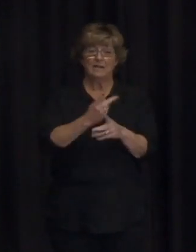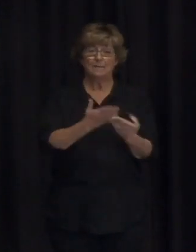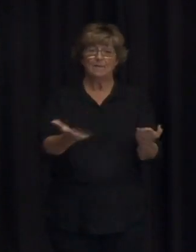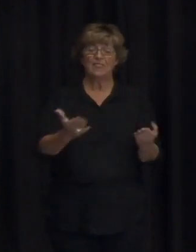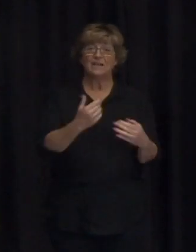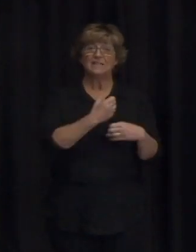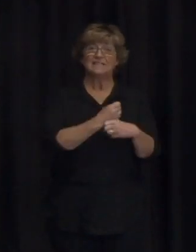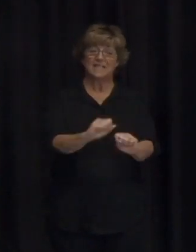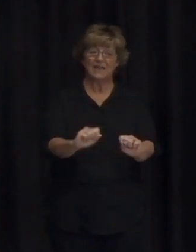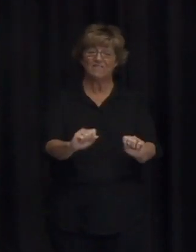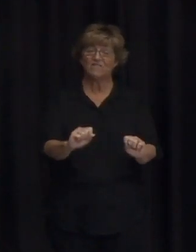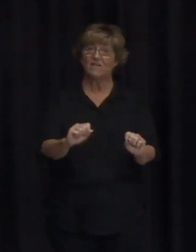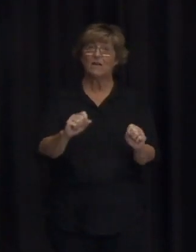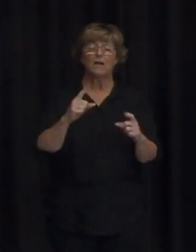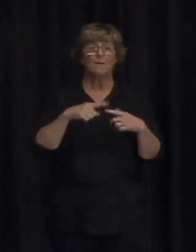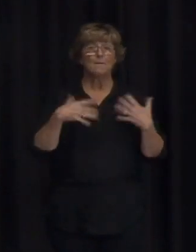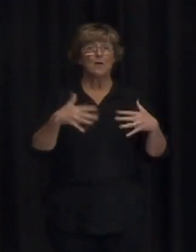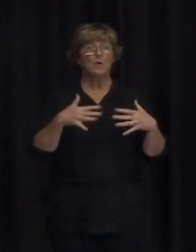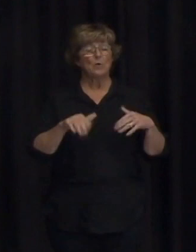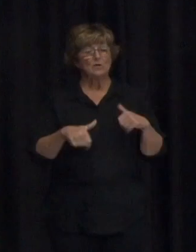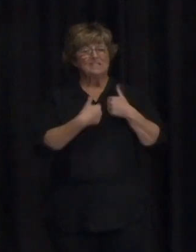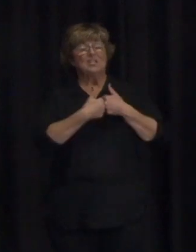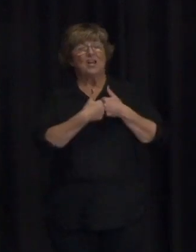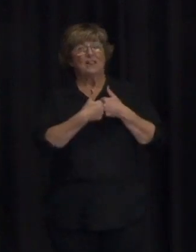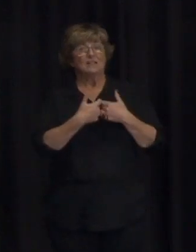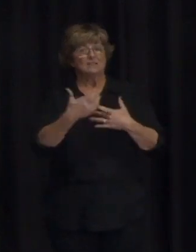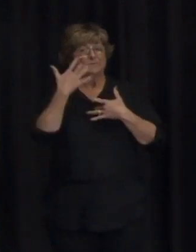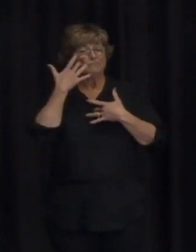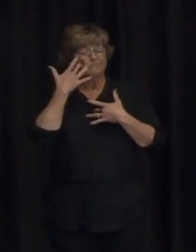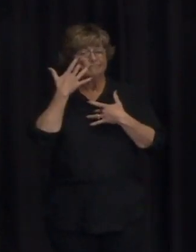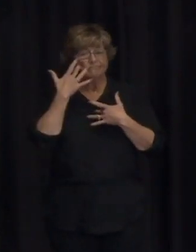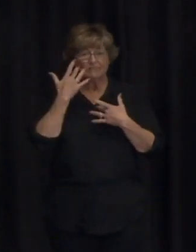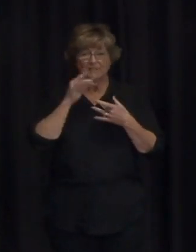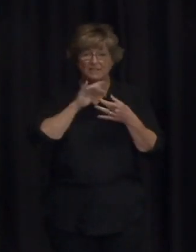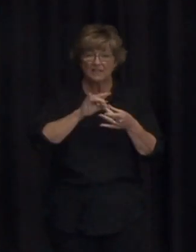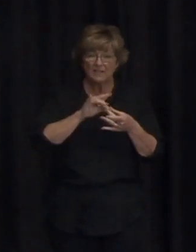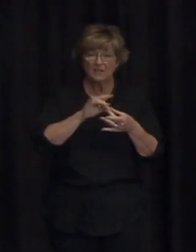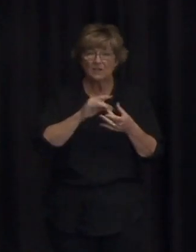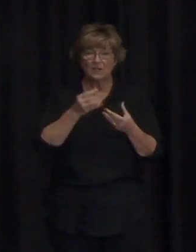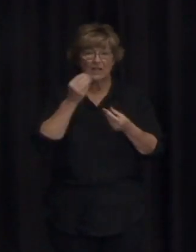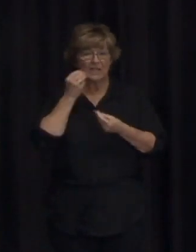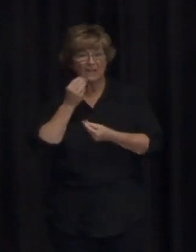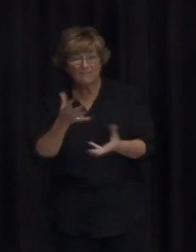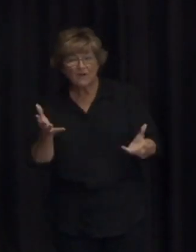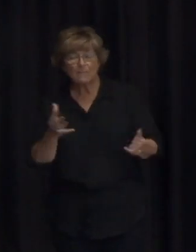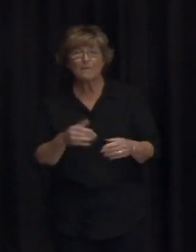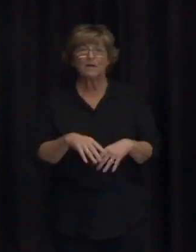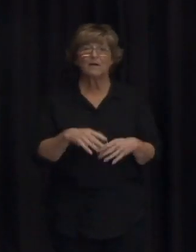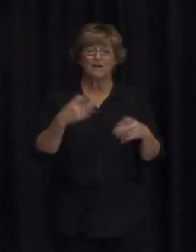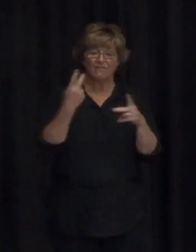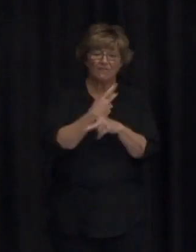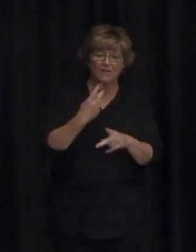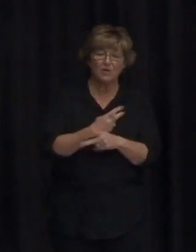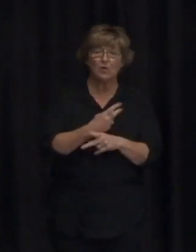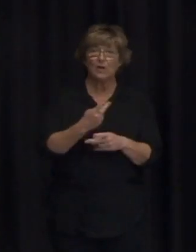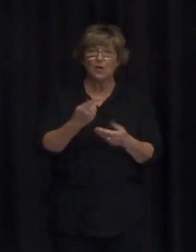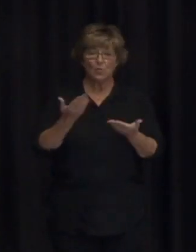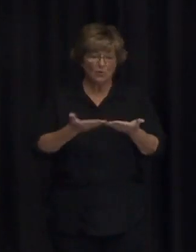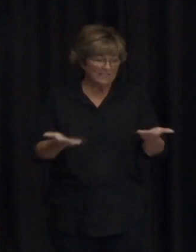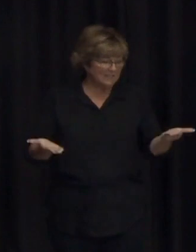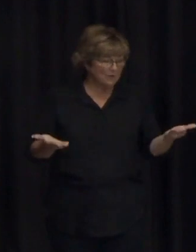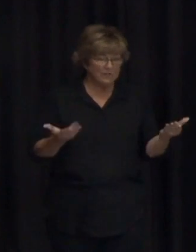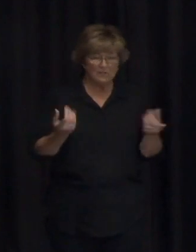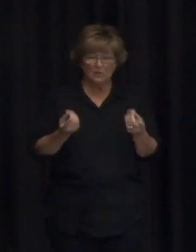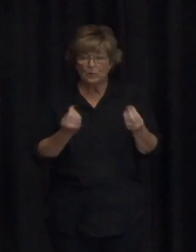safe. But it's certainly been a challenging pandemic, you know, trying to deal with incomplete information, trying to figure out what kind of resources we could bring to